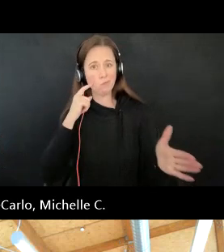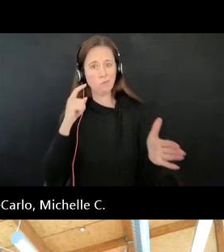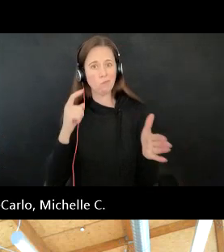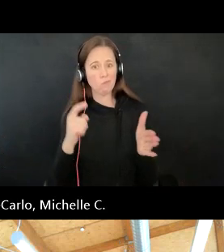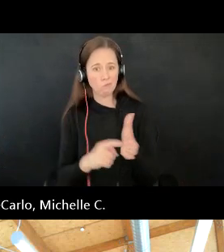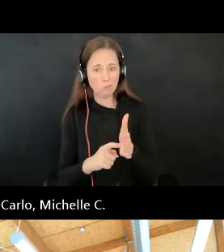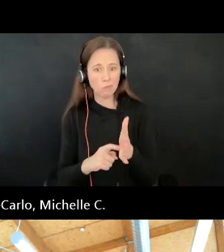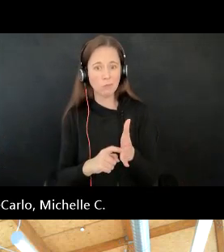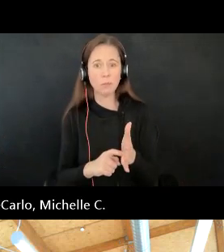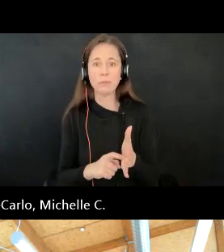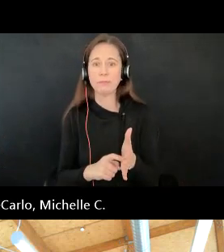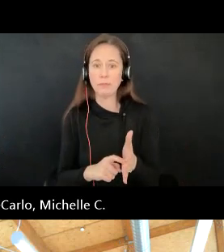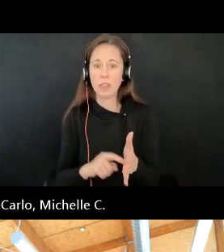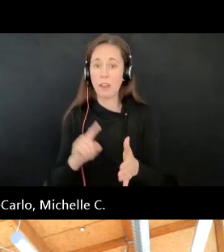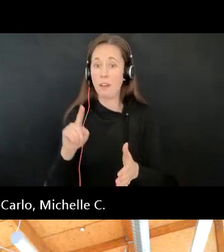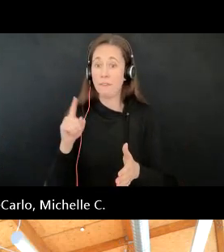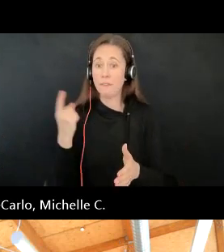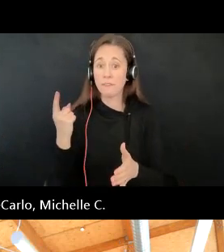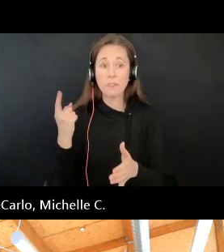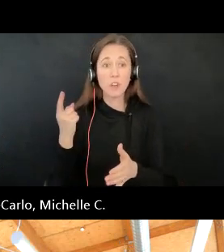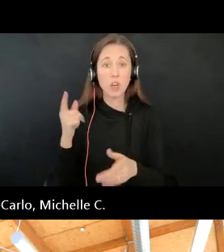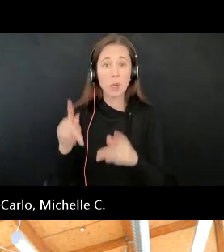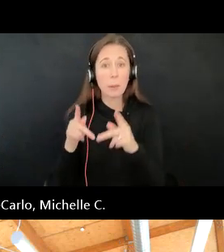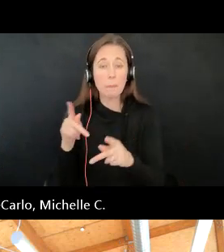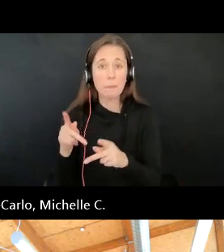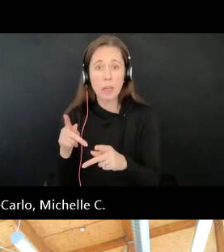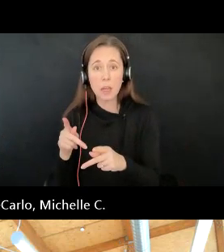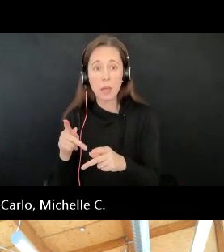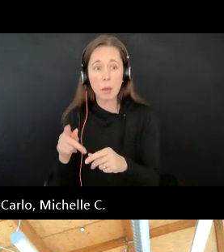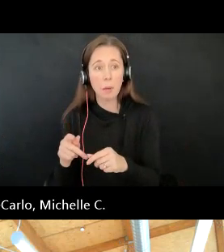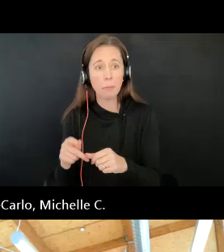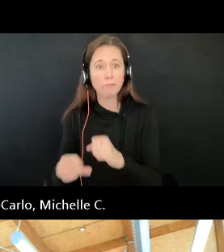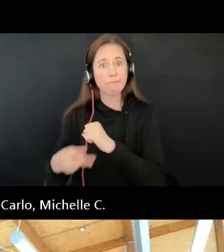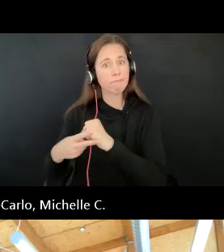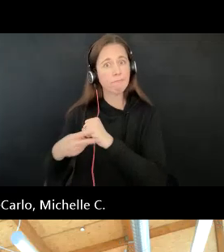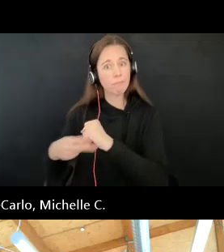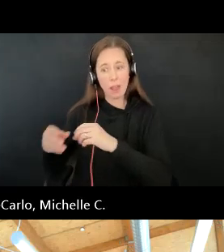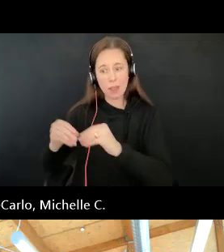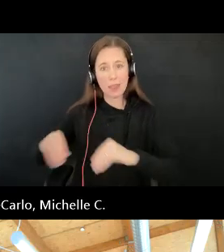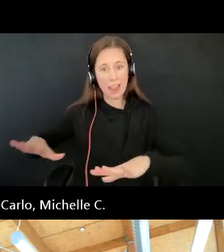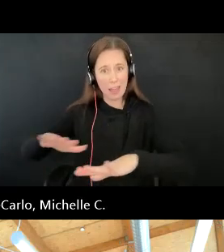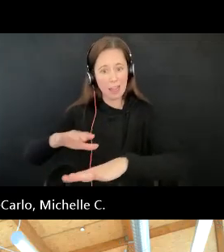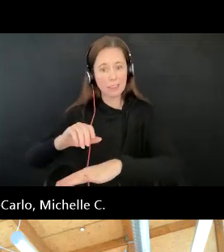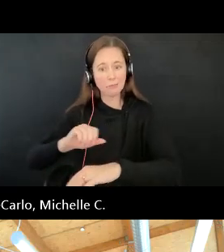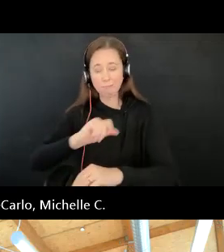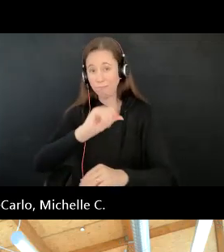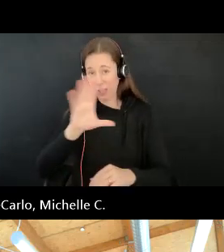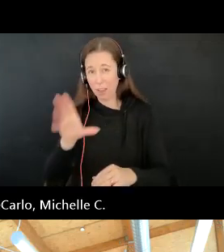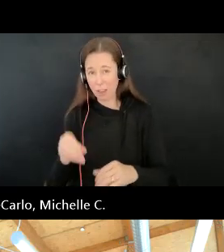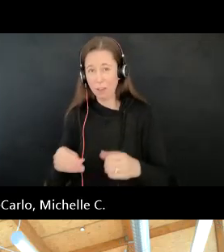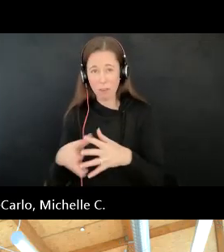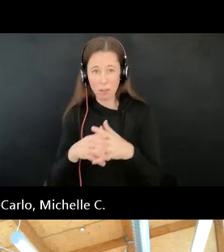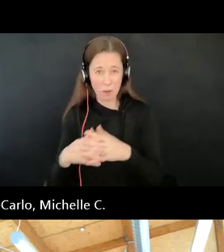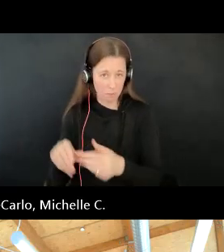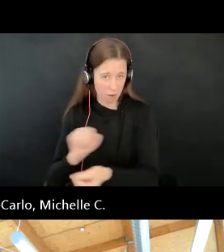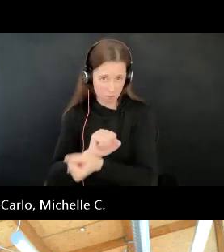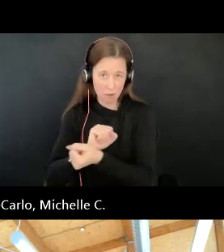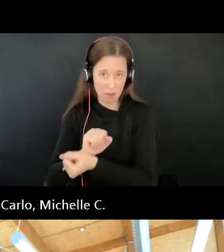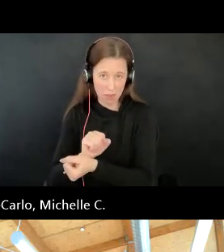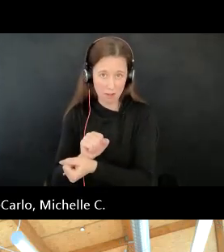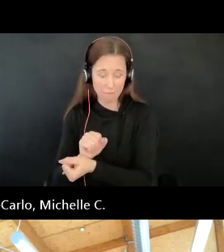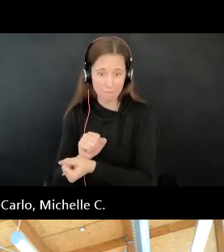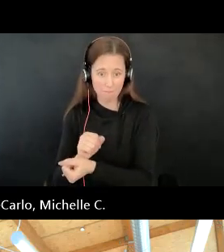first environmental stewards, which were enslaved African Americans on that land, as well as including